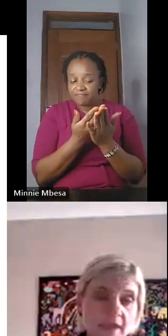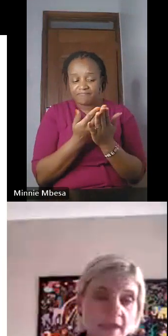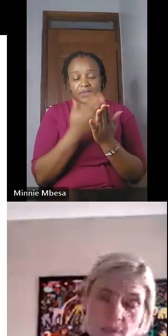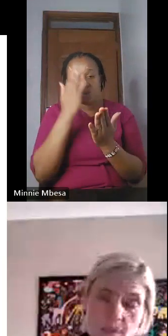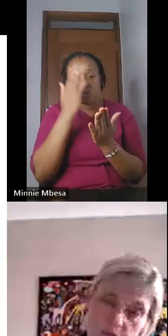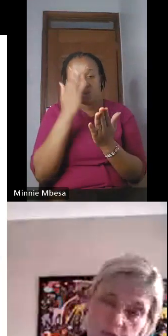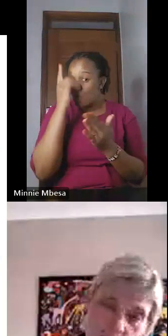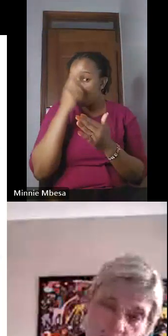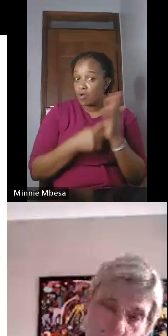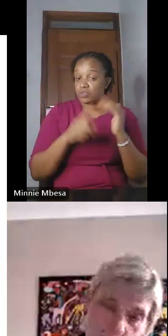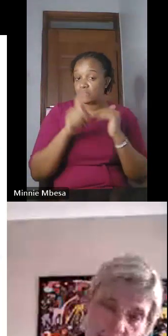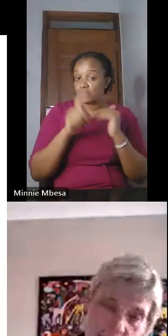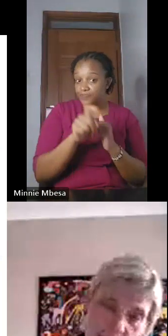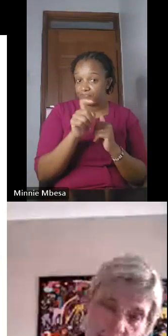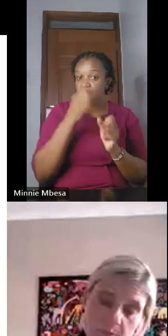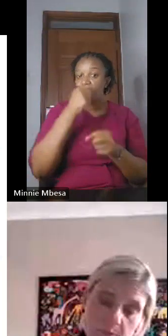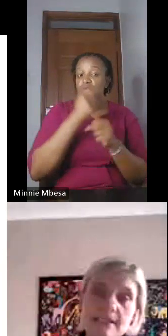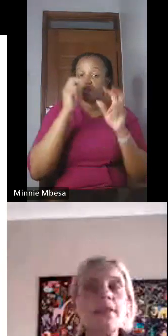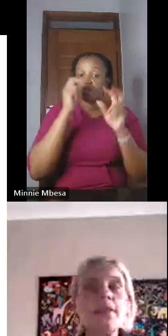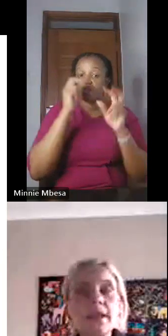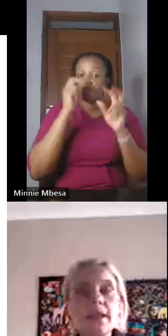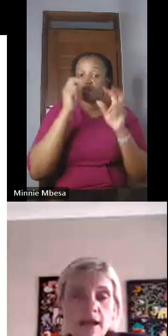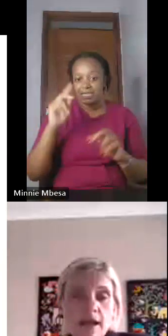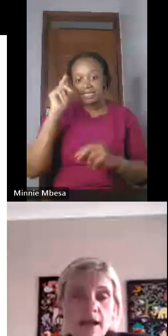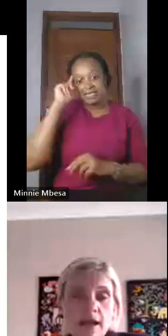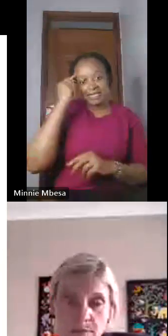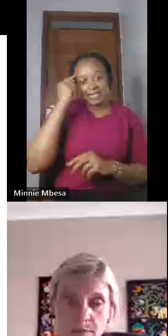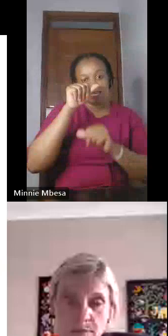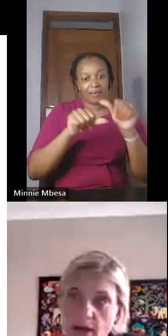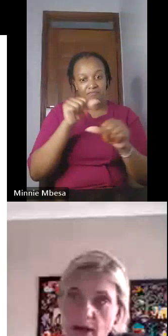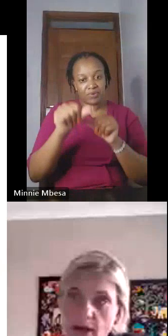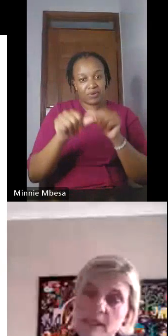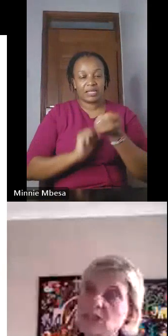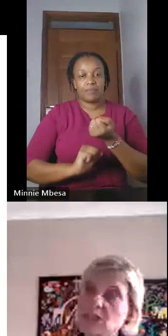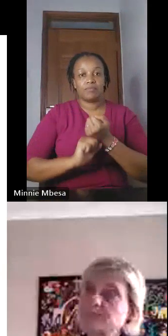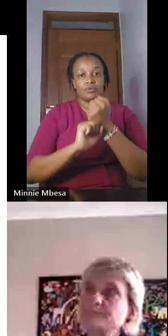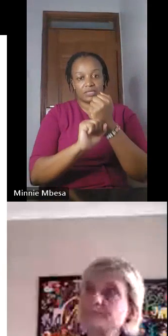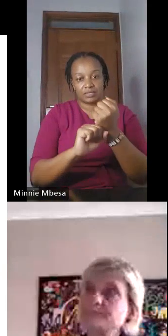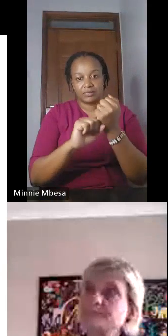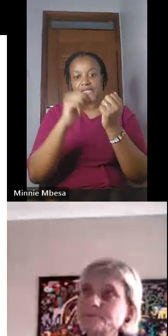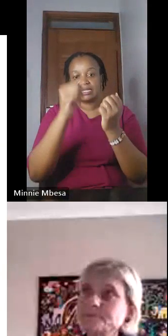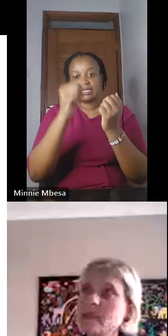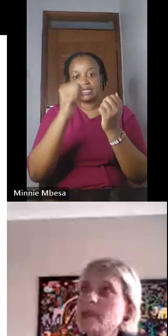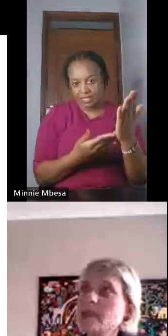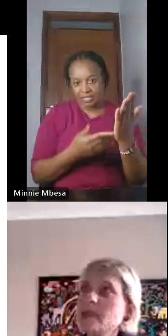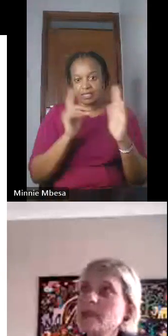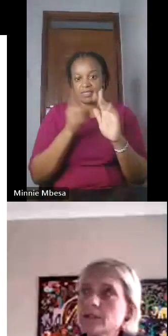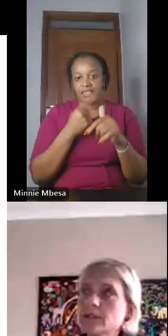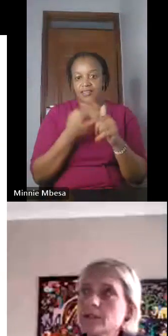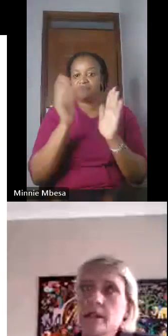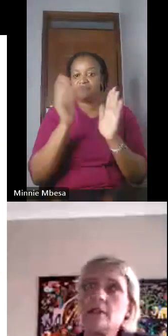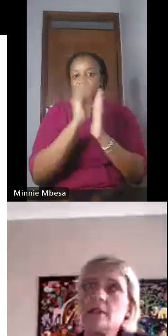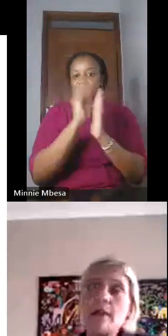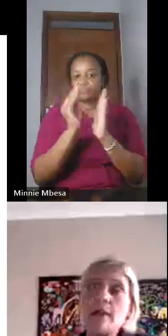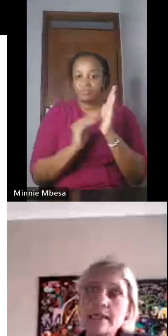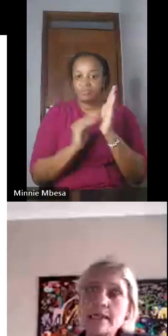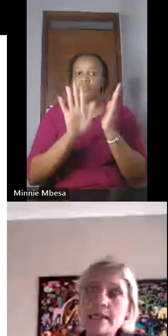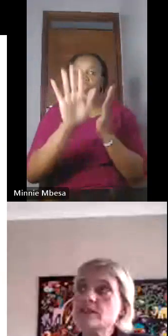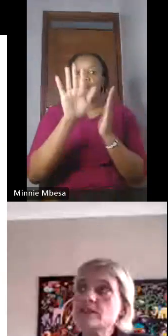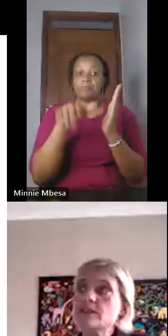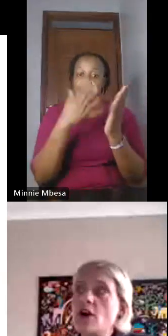research, think about your supporting statement, and then come and complete your application. Okay,